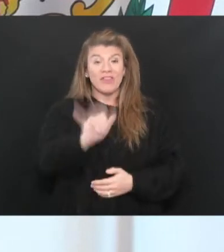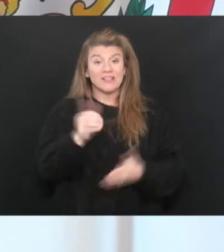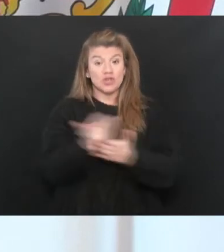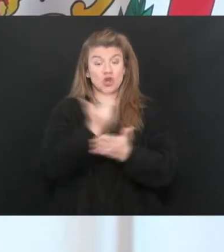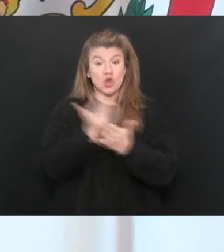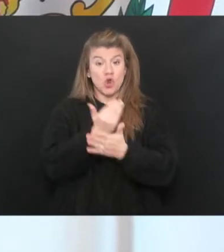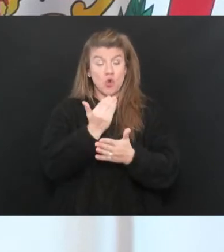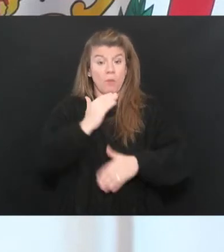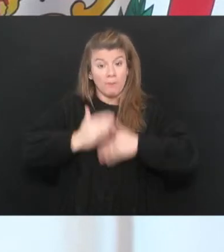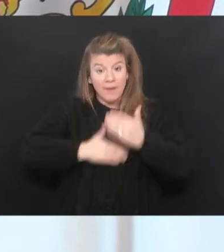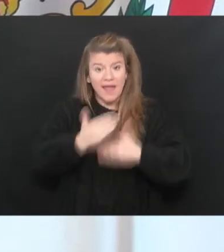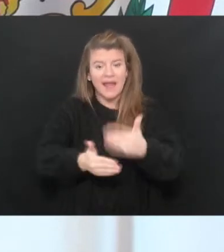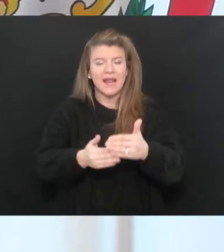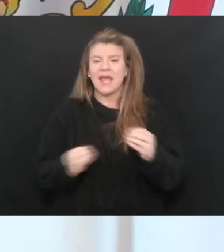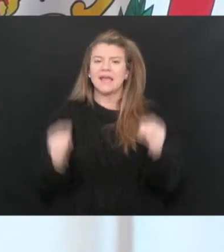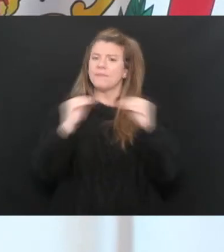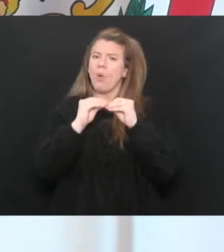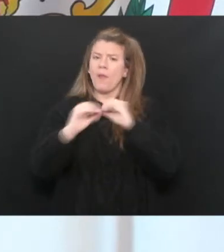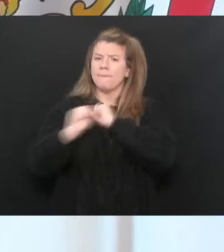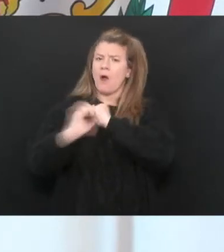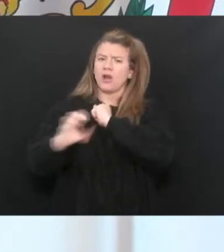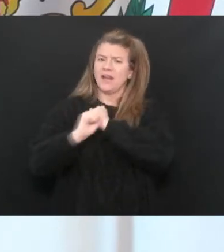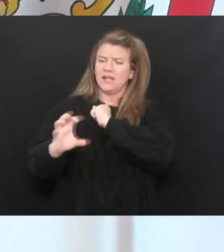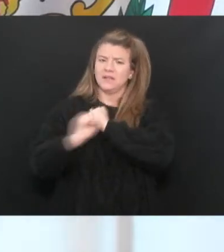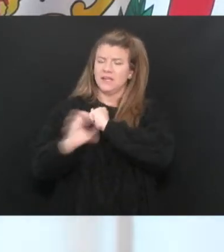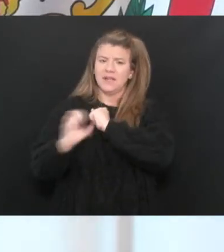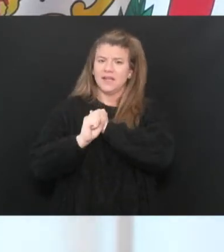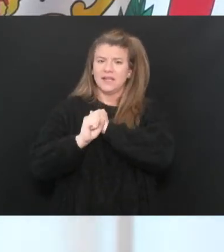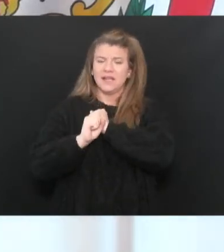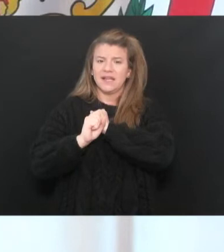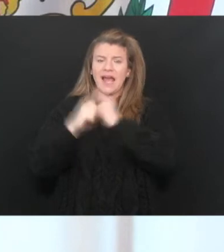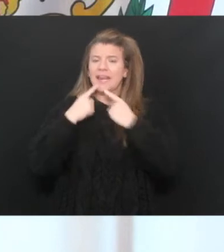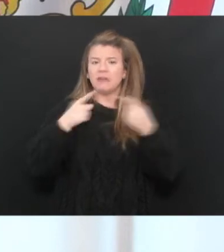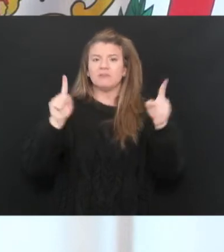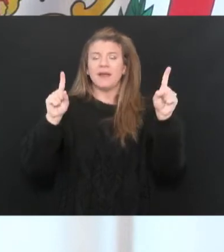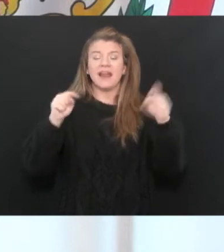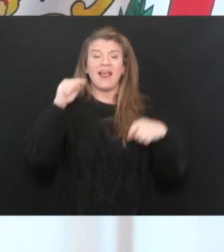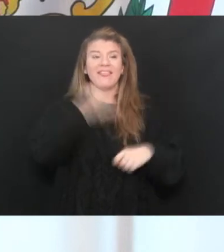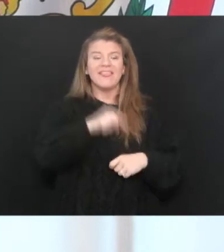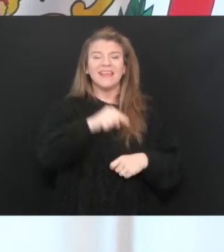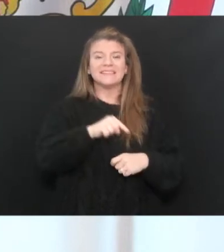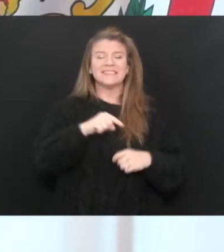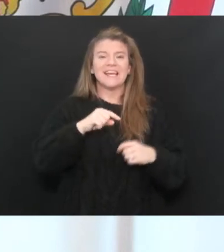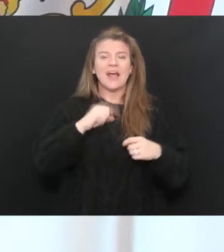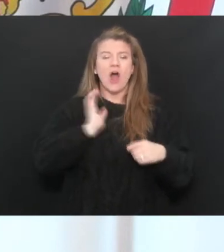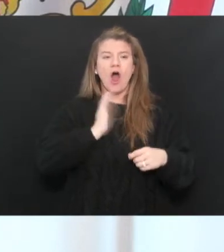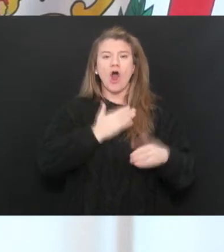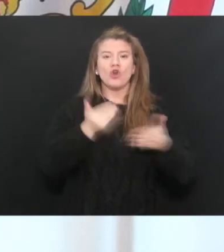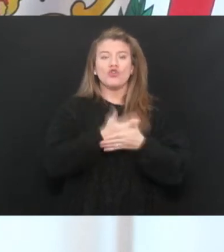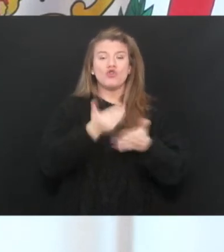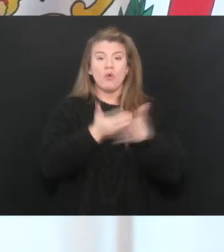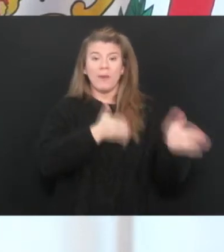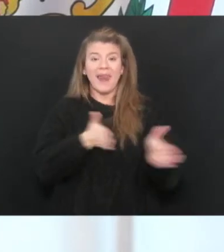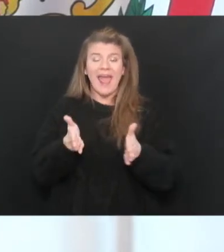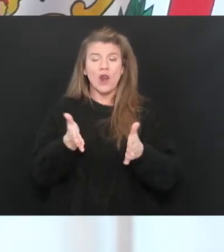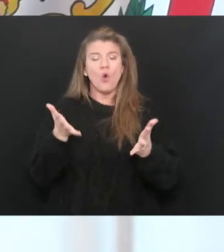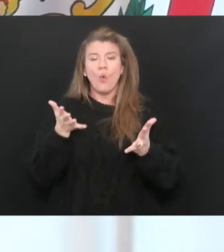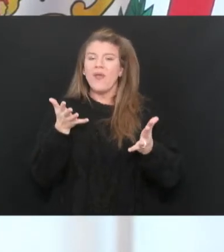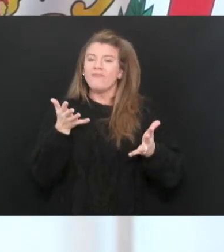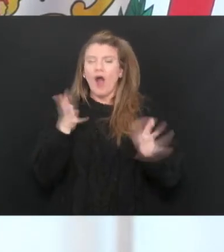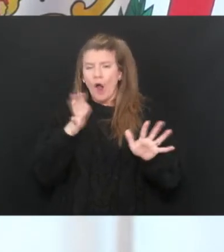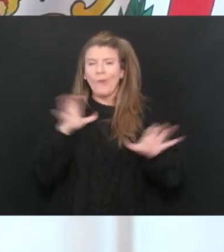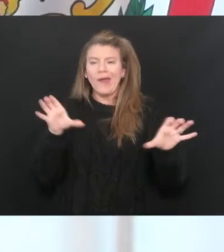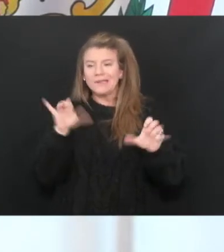more than just a marketing campaign. It will be a campaign to where, and we have already done this, but